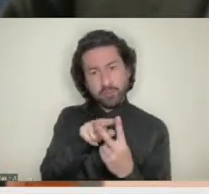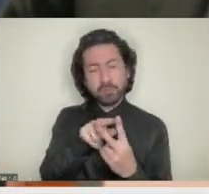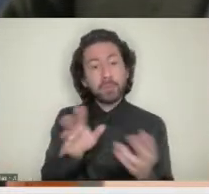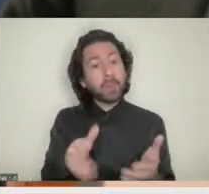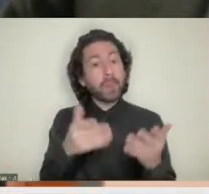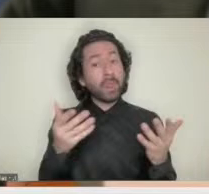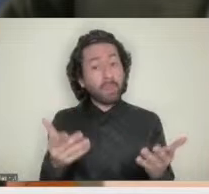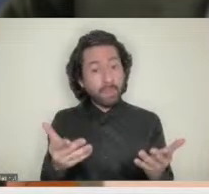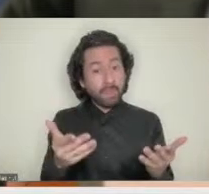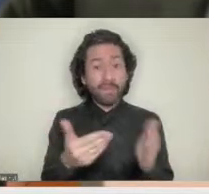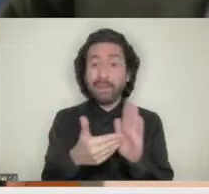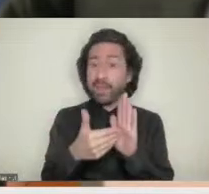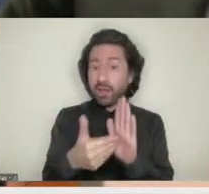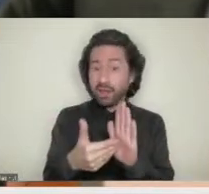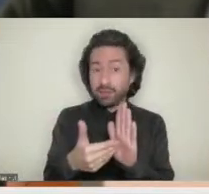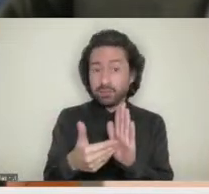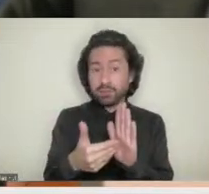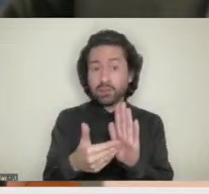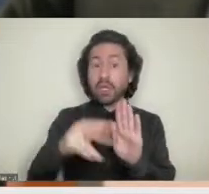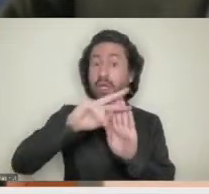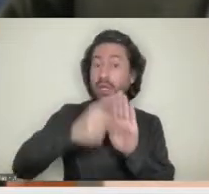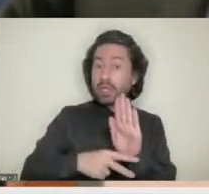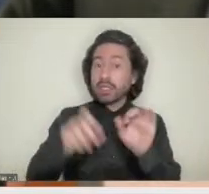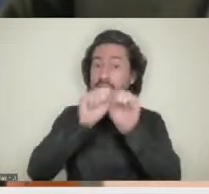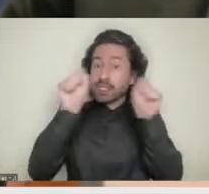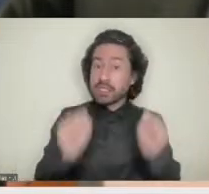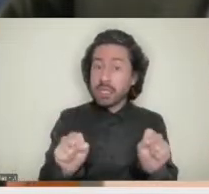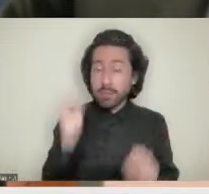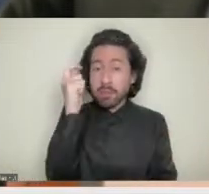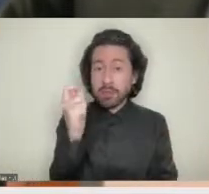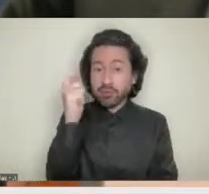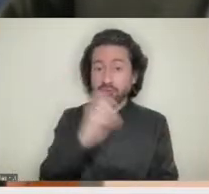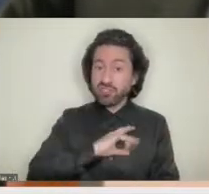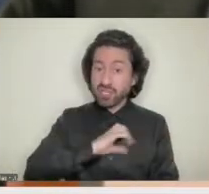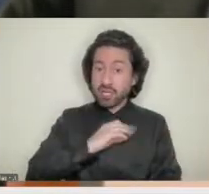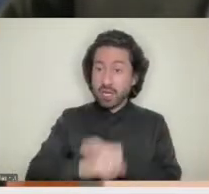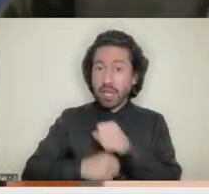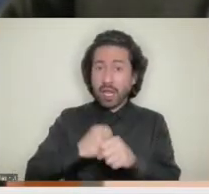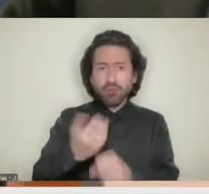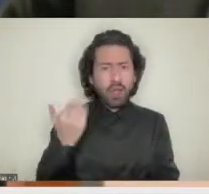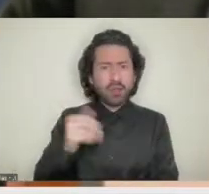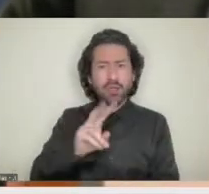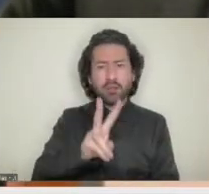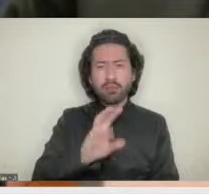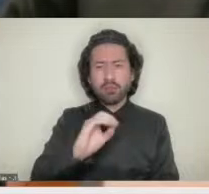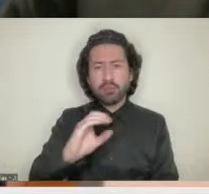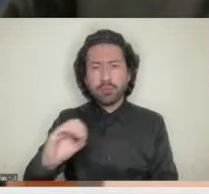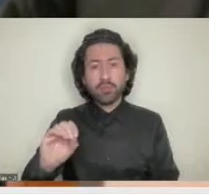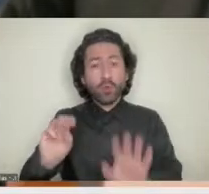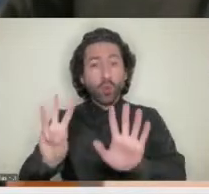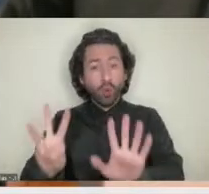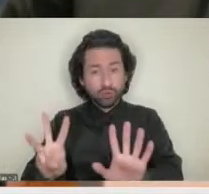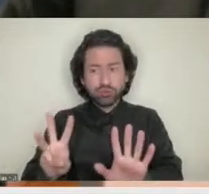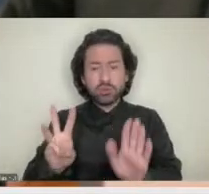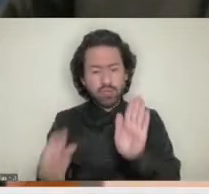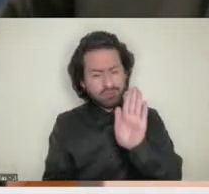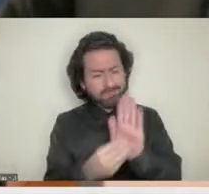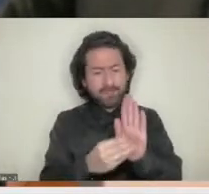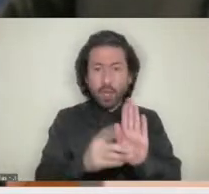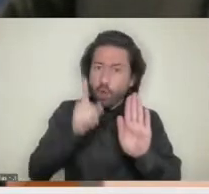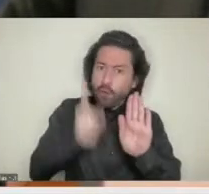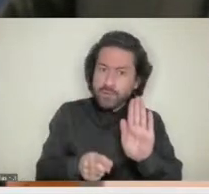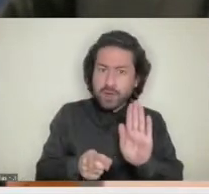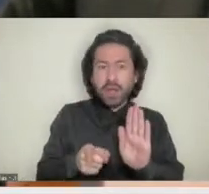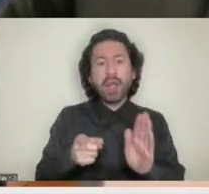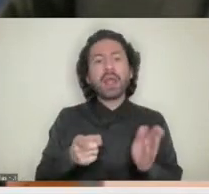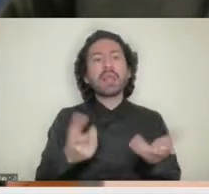contributory and contributory. And we see how the pension system reform in Chile in 2008, setting